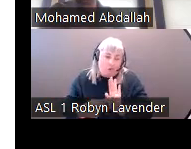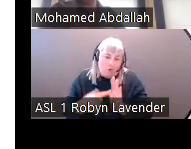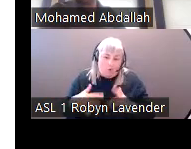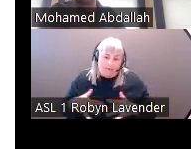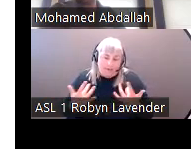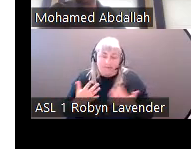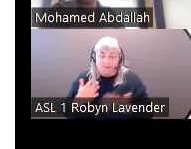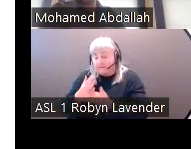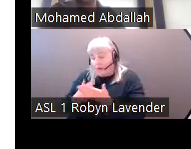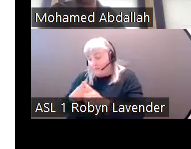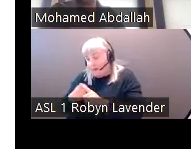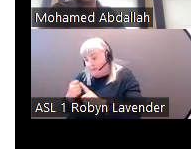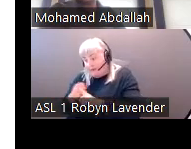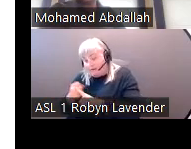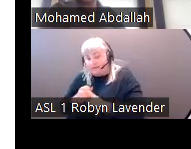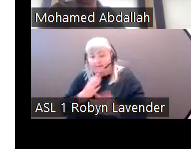and part of it is